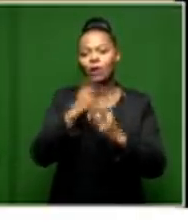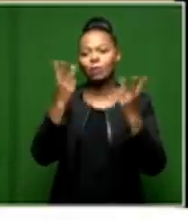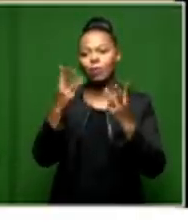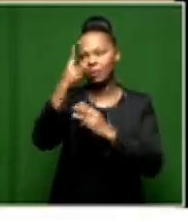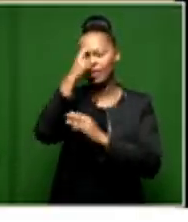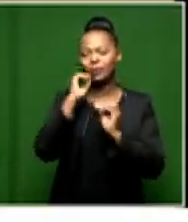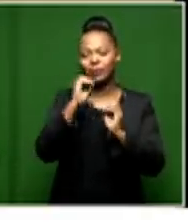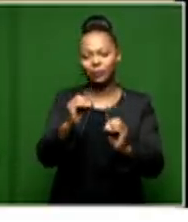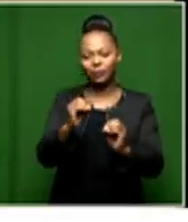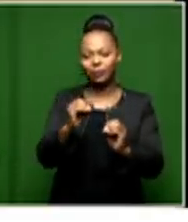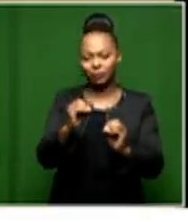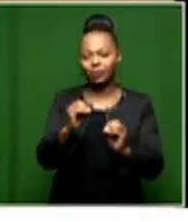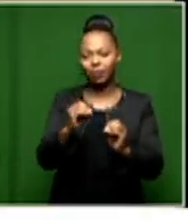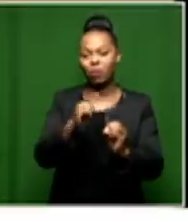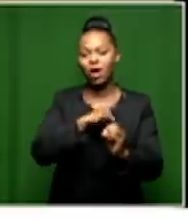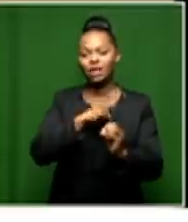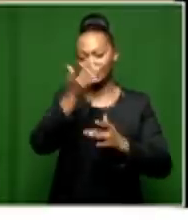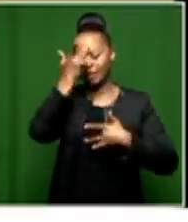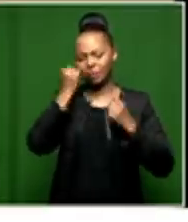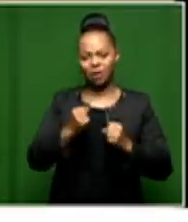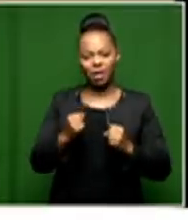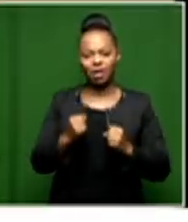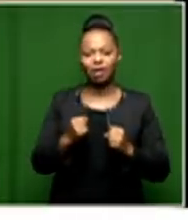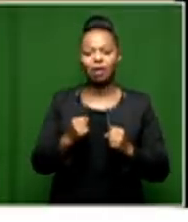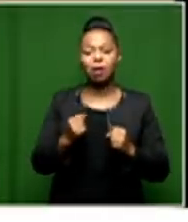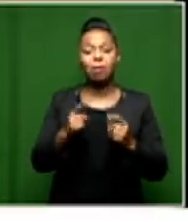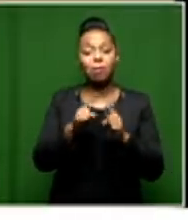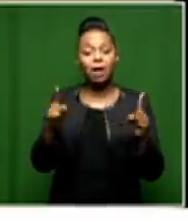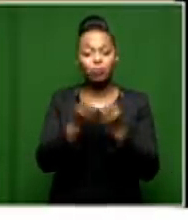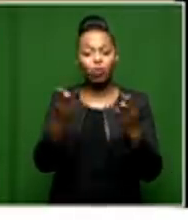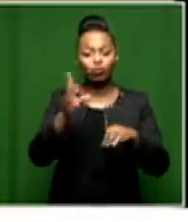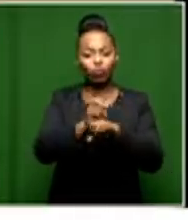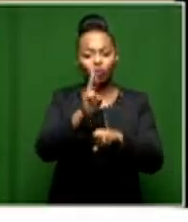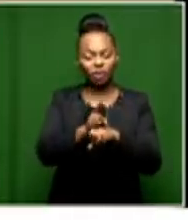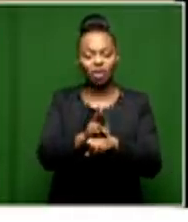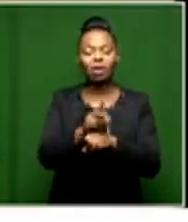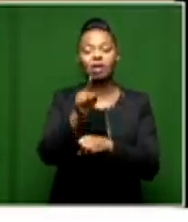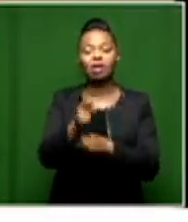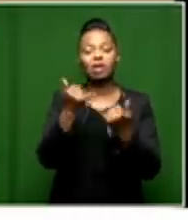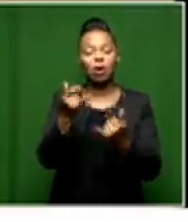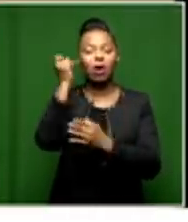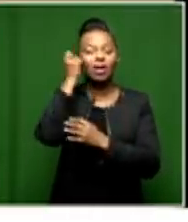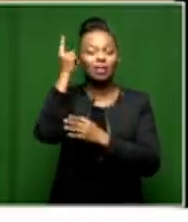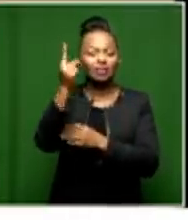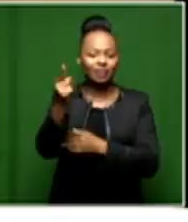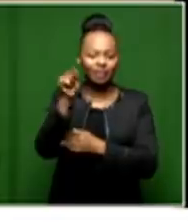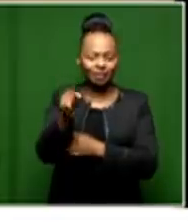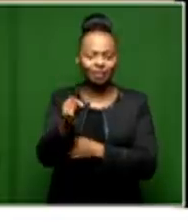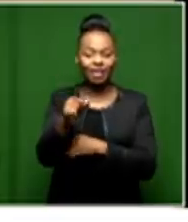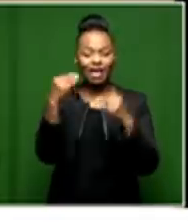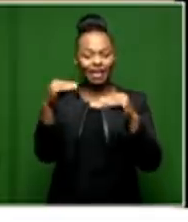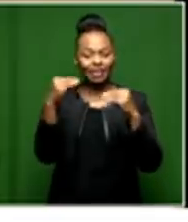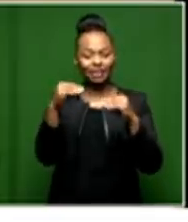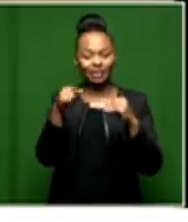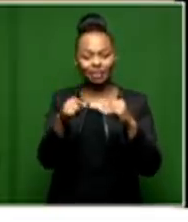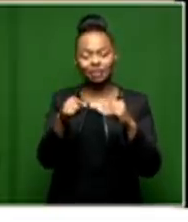blunt. And I think more and more doctors now, or other healthcare providers, are now understanding that this is an entity which is